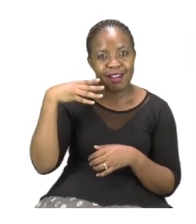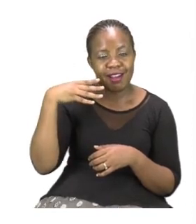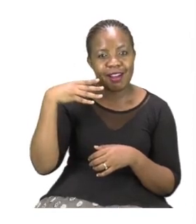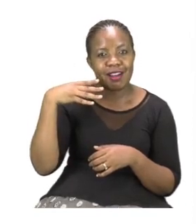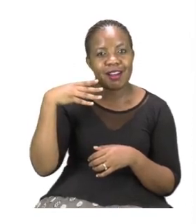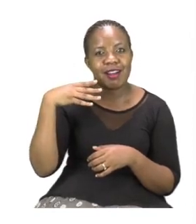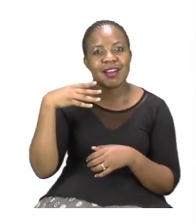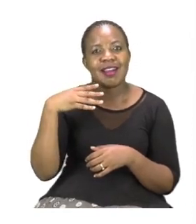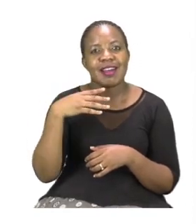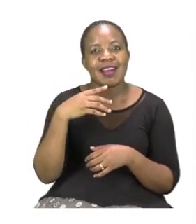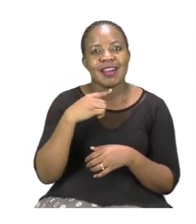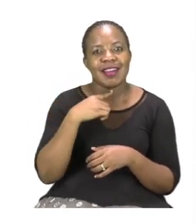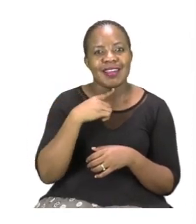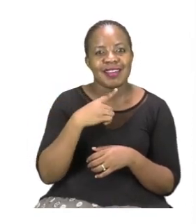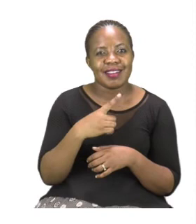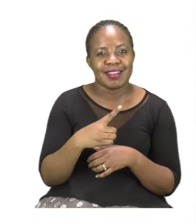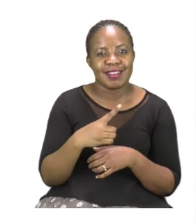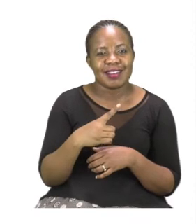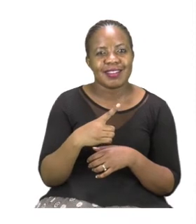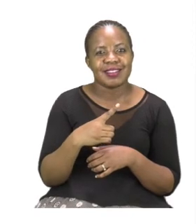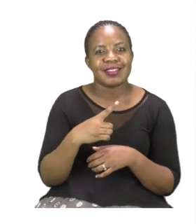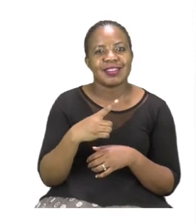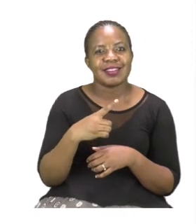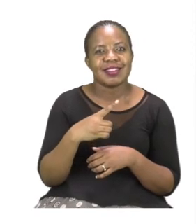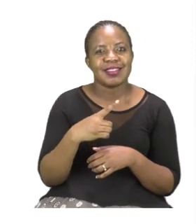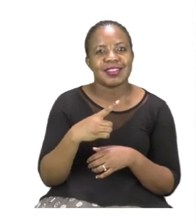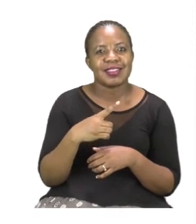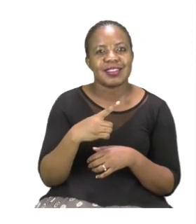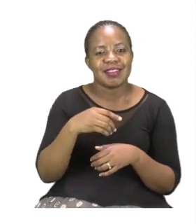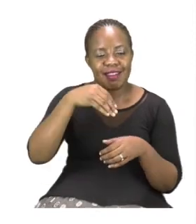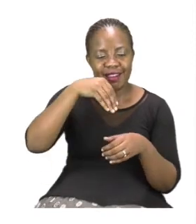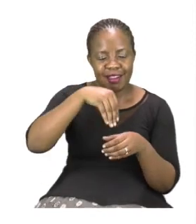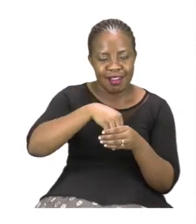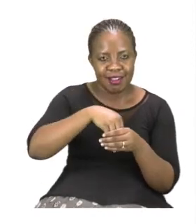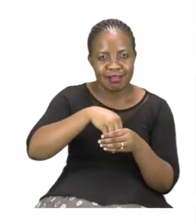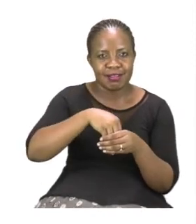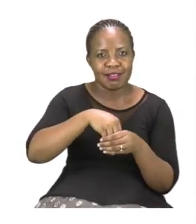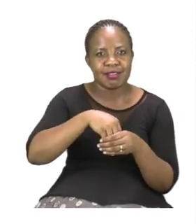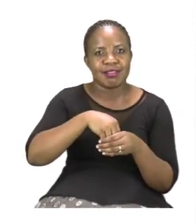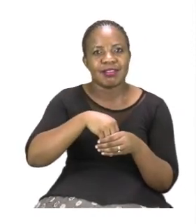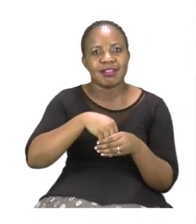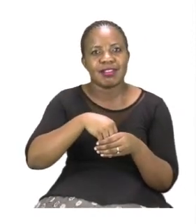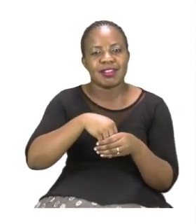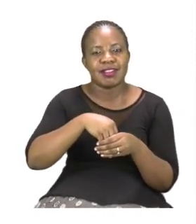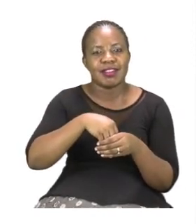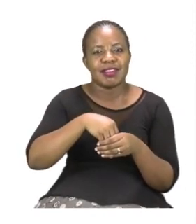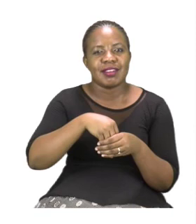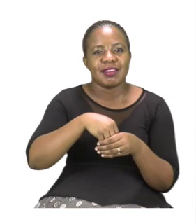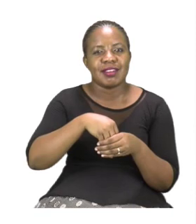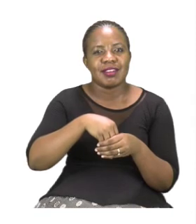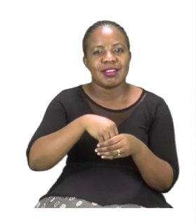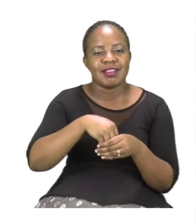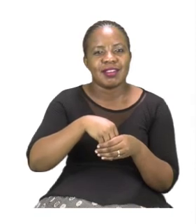The next word that we're going to put is the word in. Now our sentence